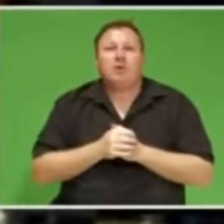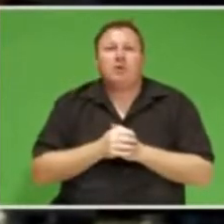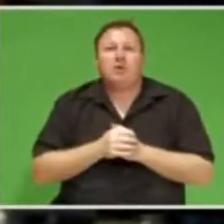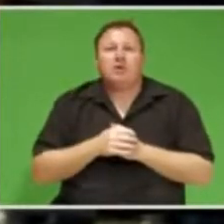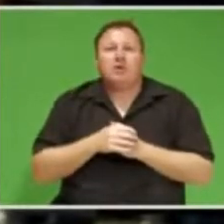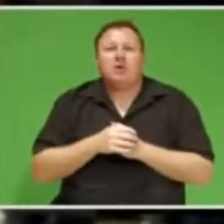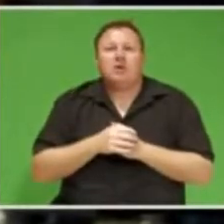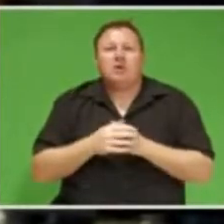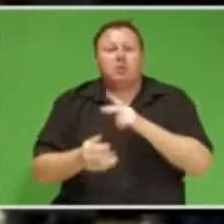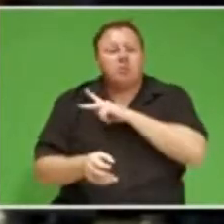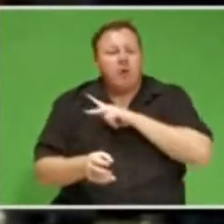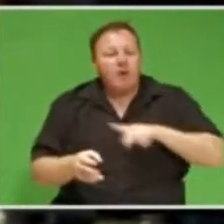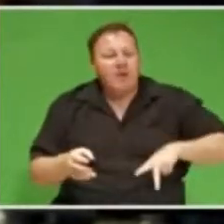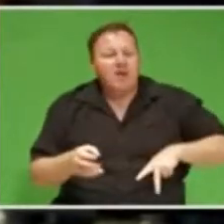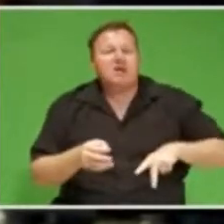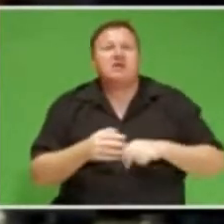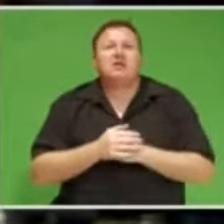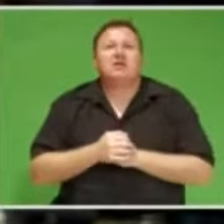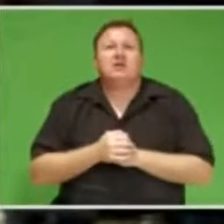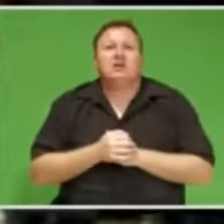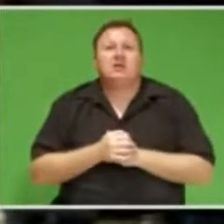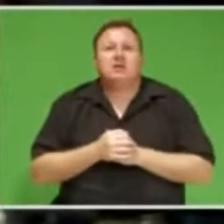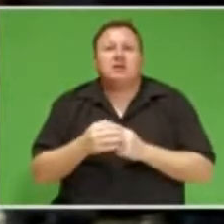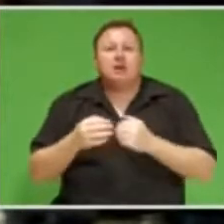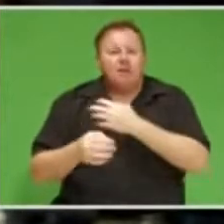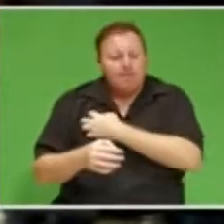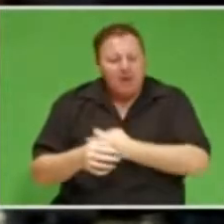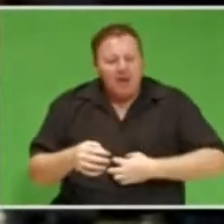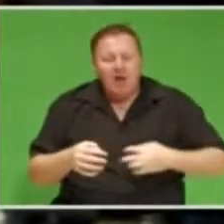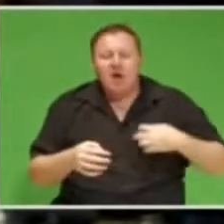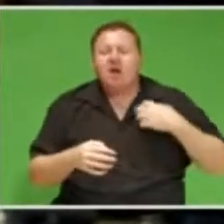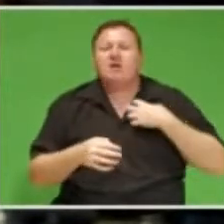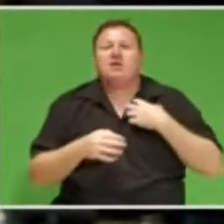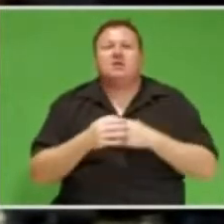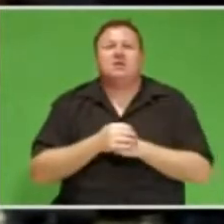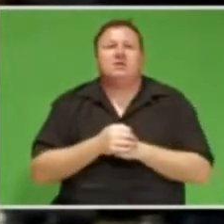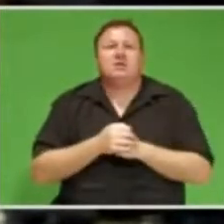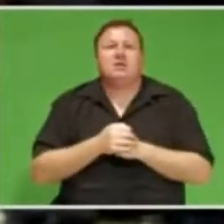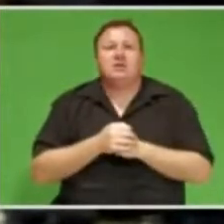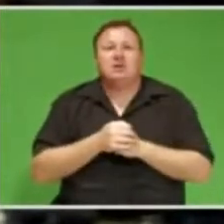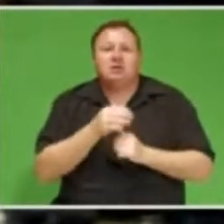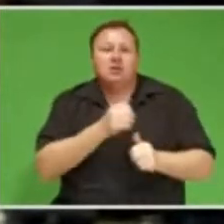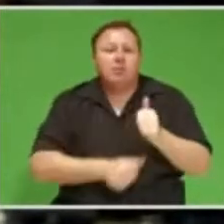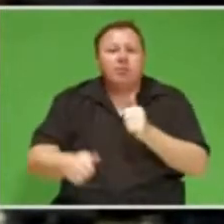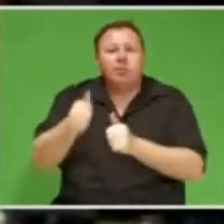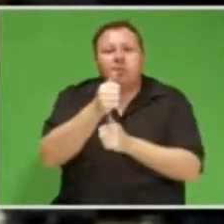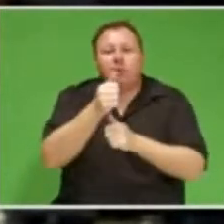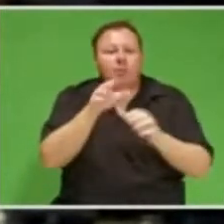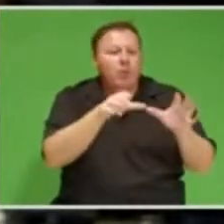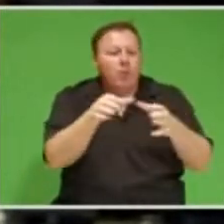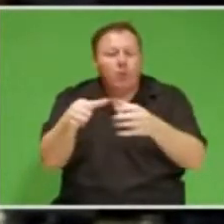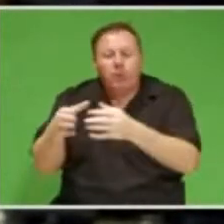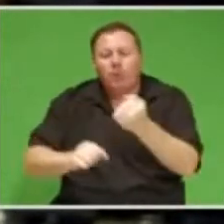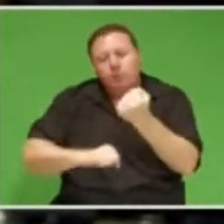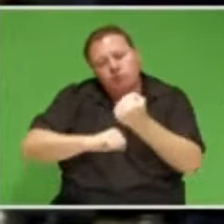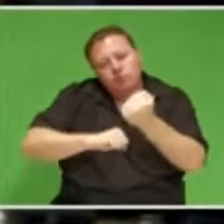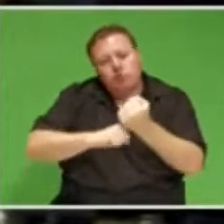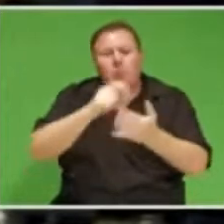premiers here present, mayors, heads of institutions supporting